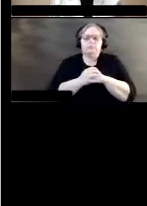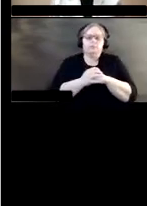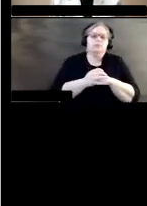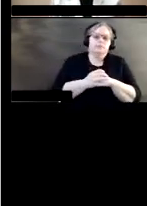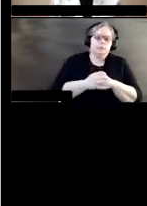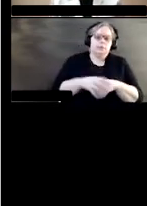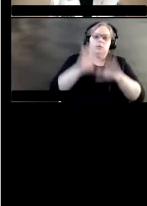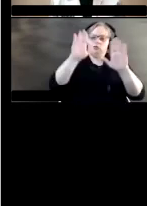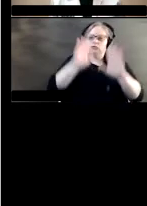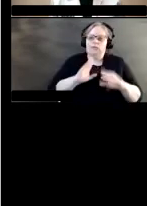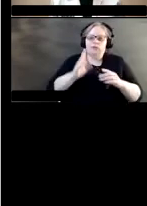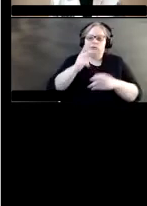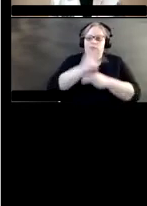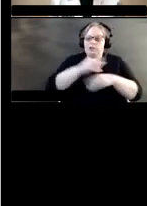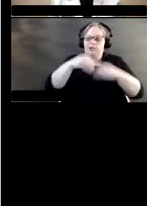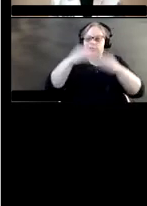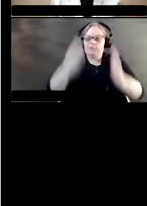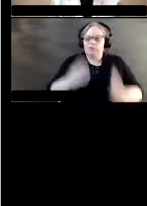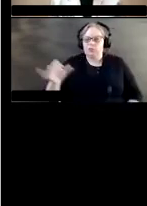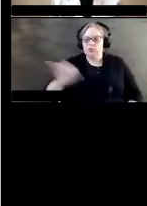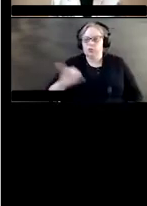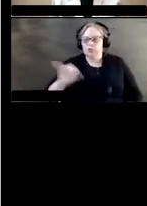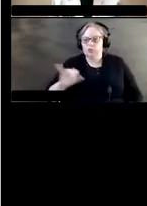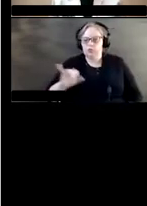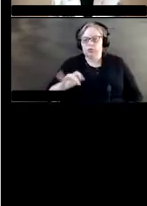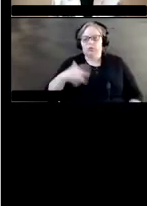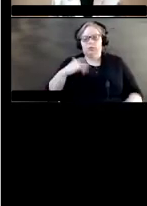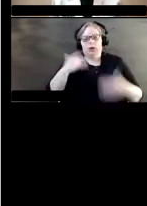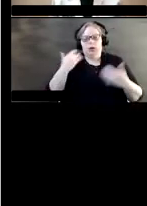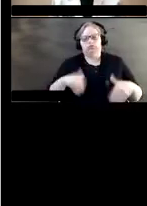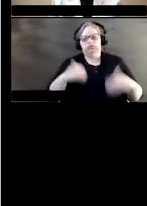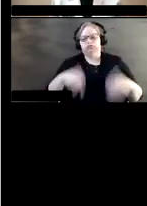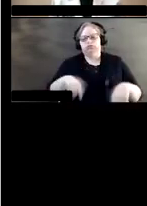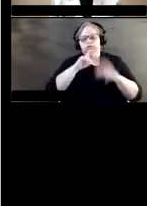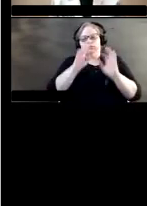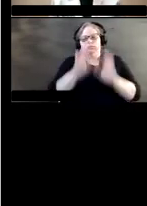well. And I feel like it's really a big piece of